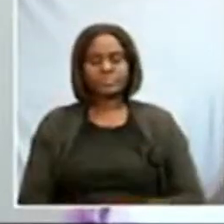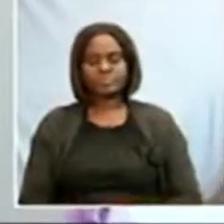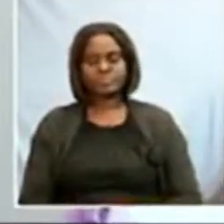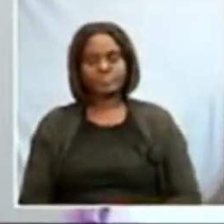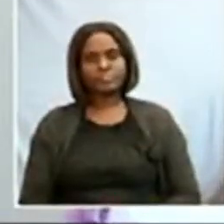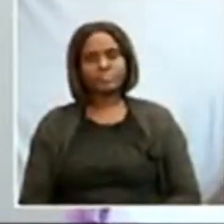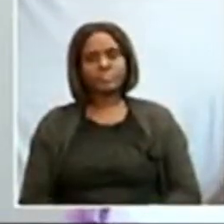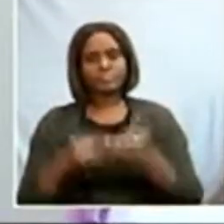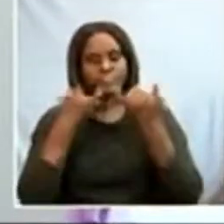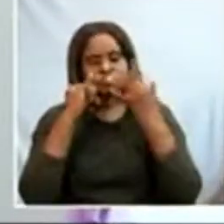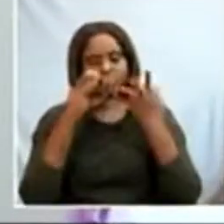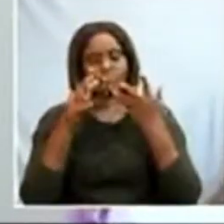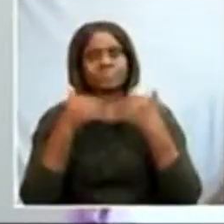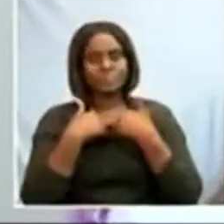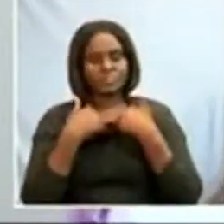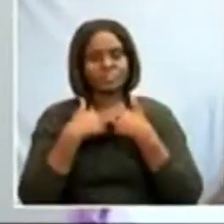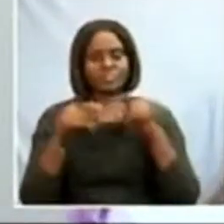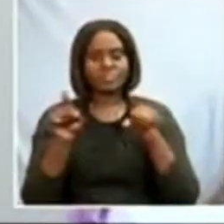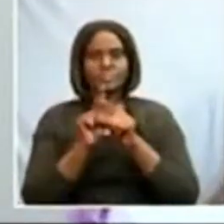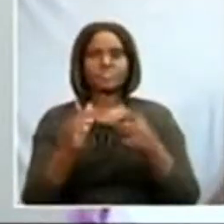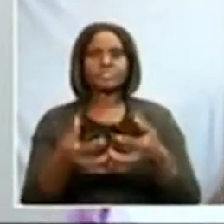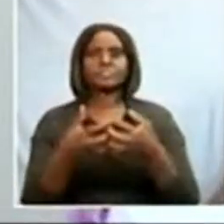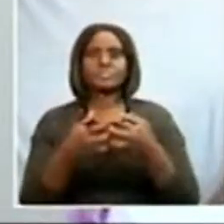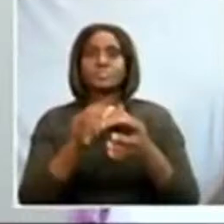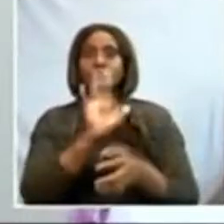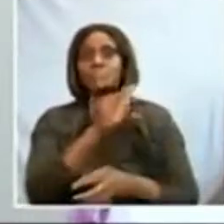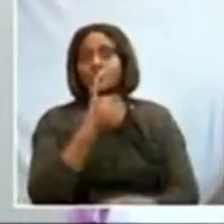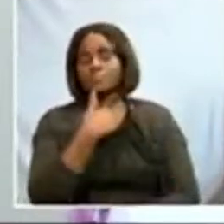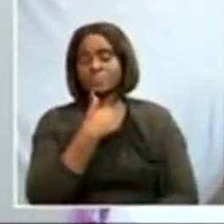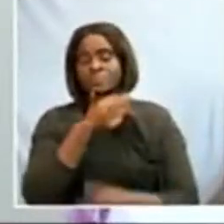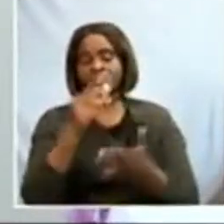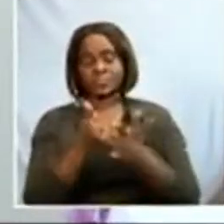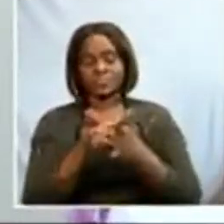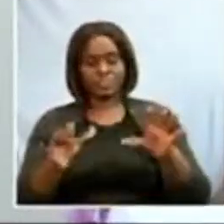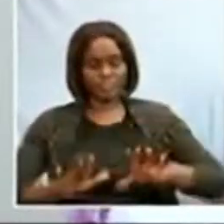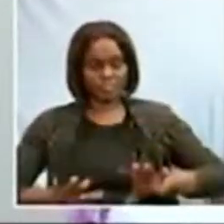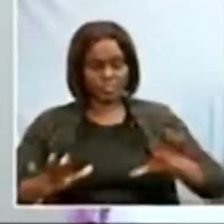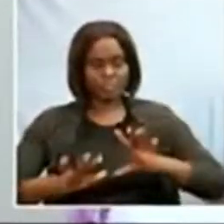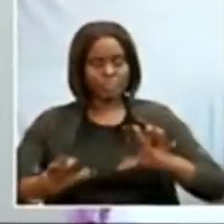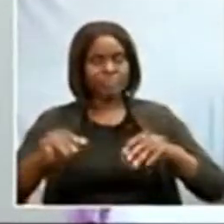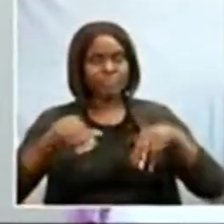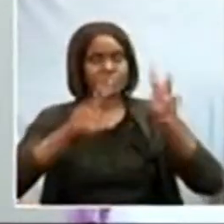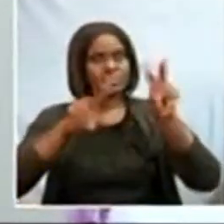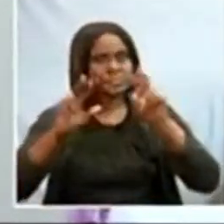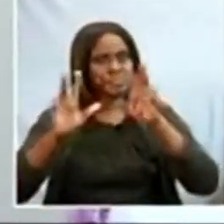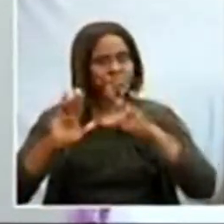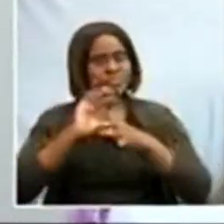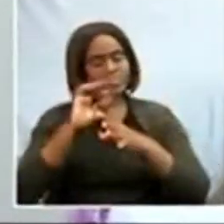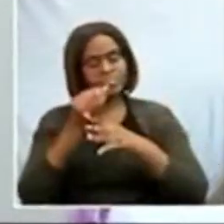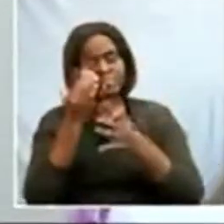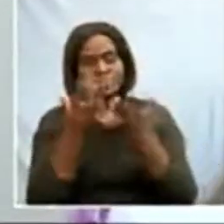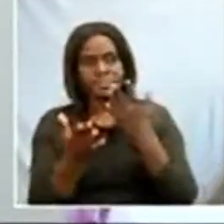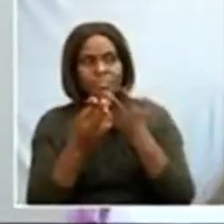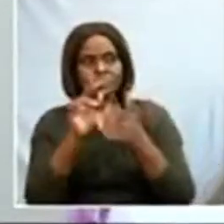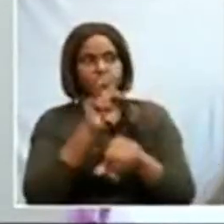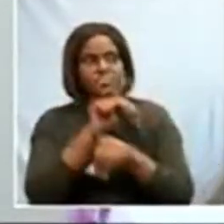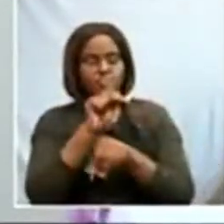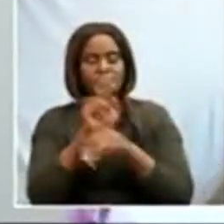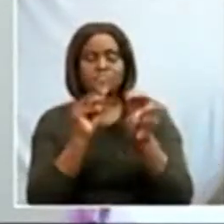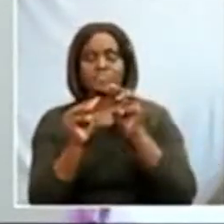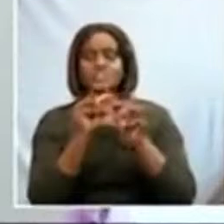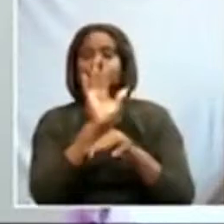Can you confirm that there is a presence of an engineer there, or the presence of a supervisor or a project manager?